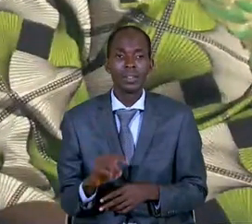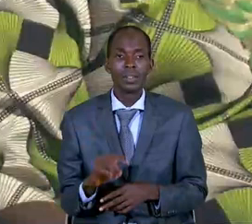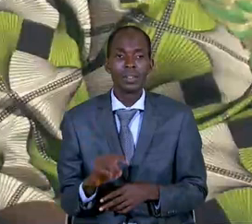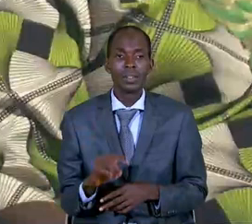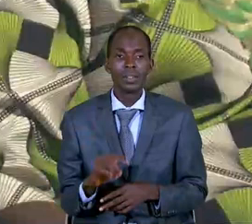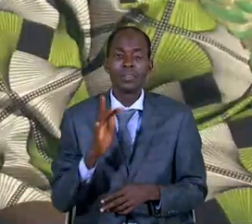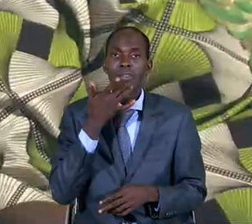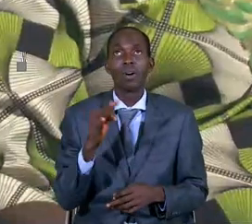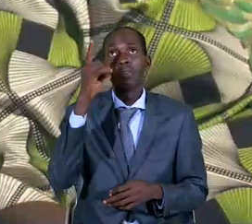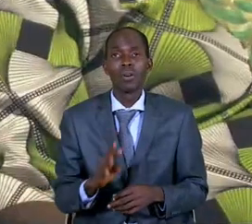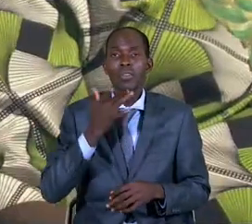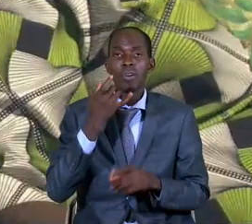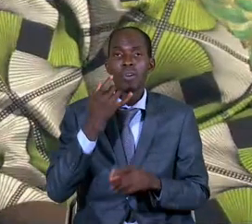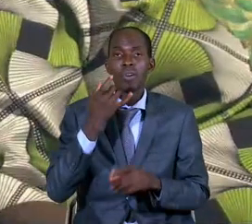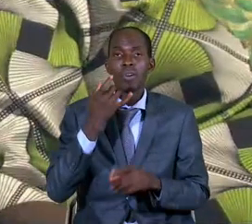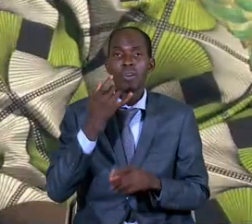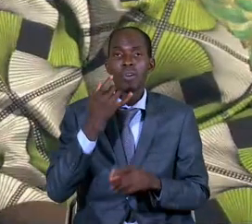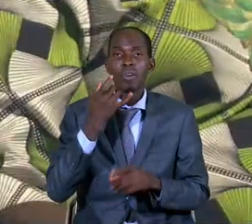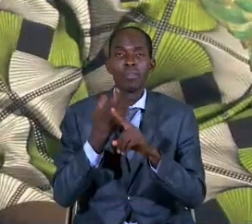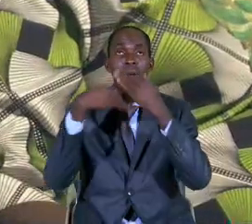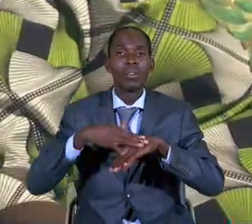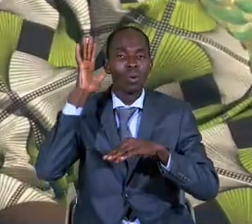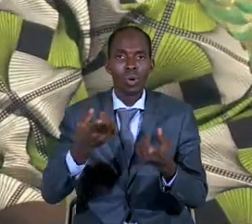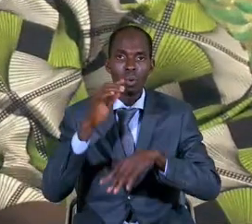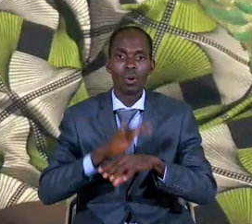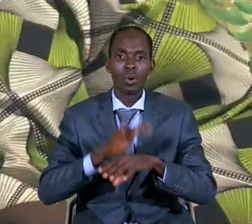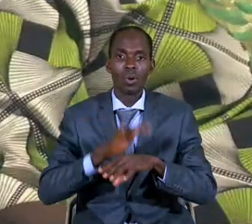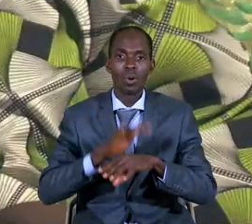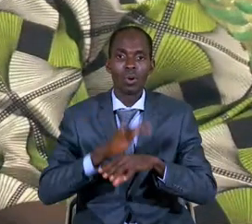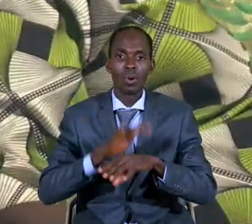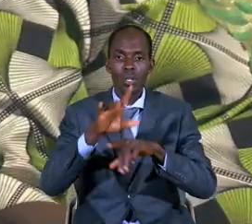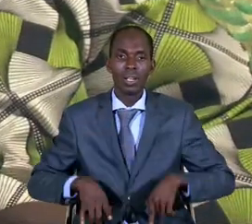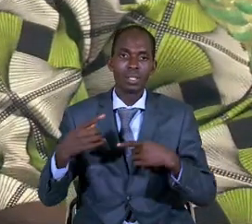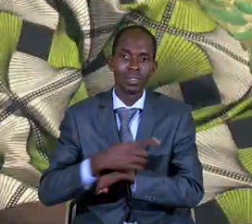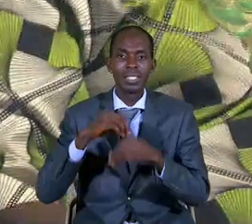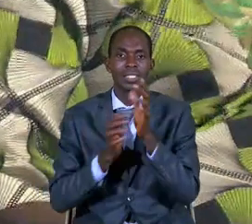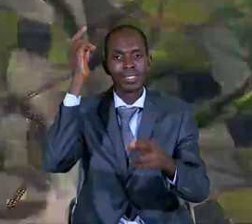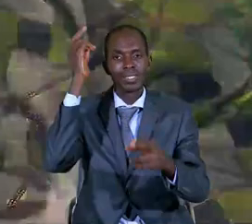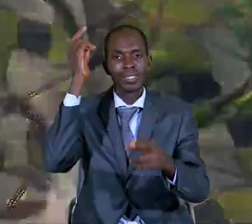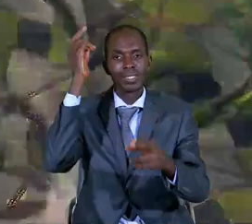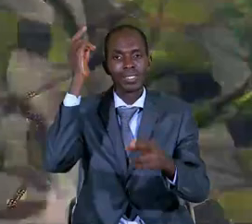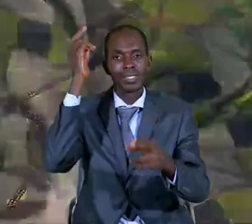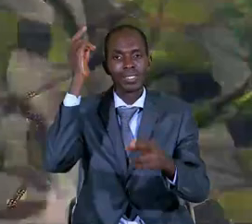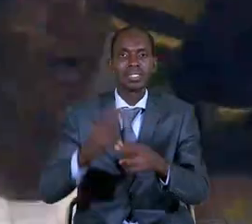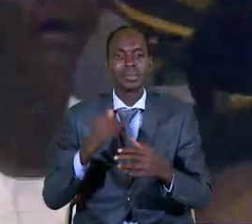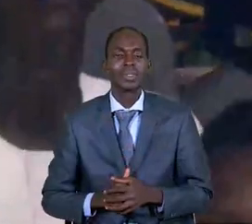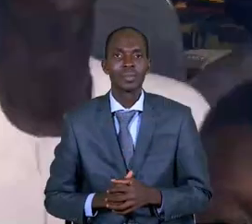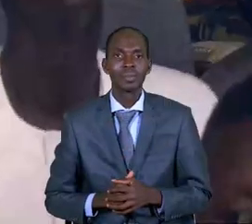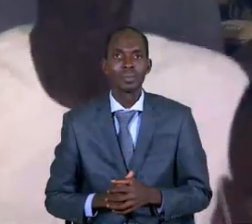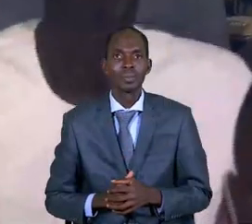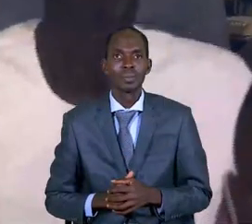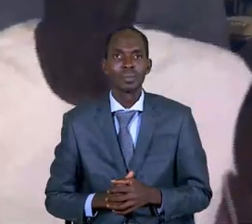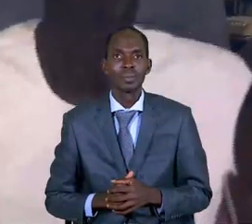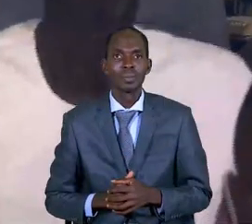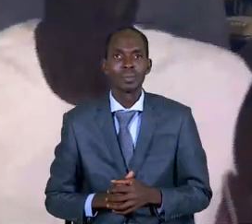God, favor from heaven, will come upon your life today in Jesus' name.